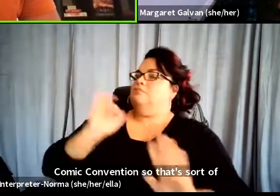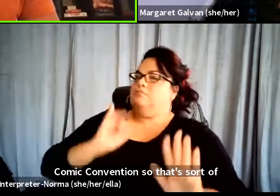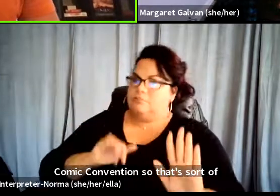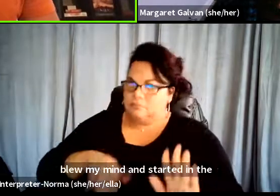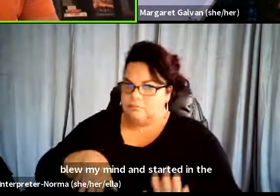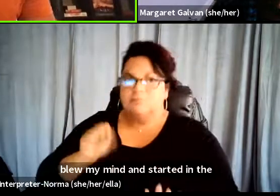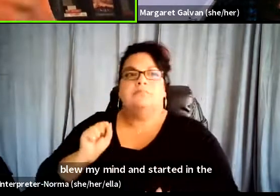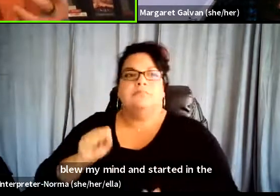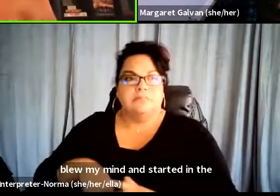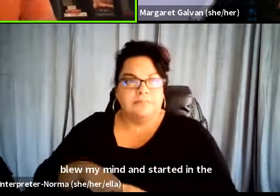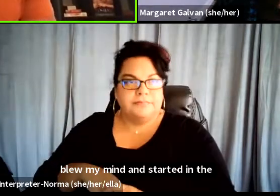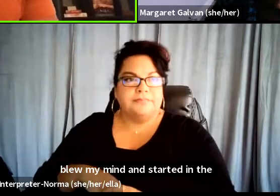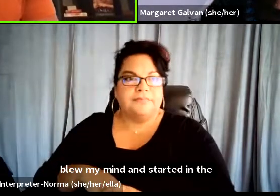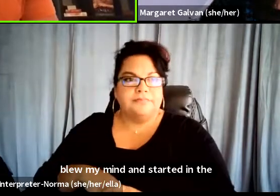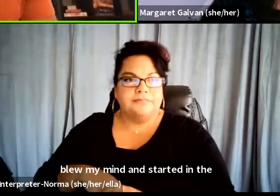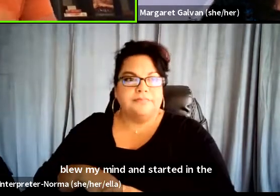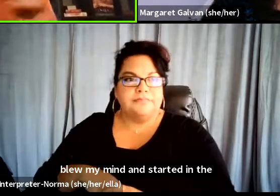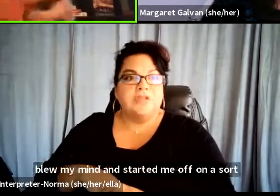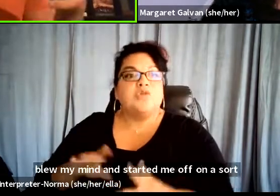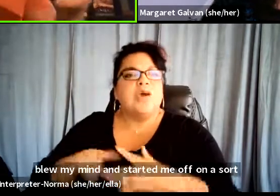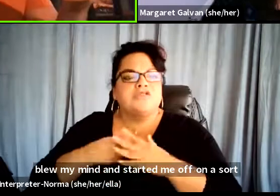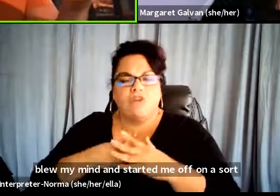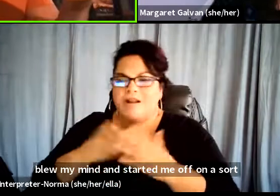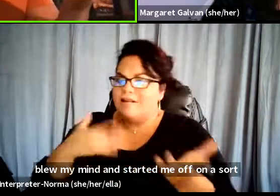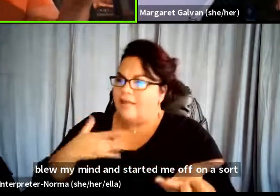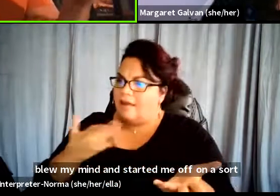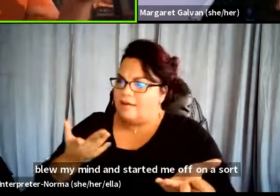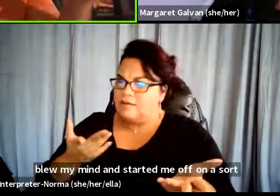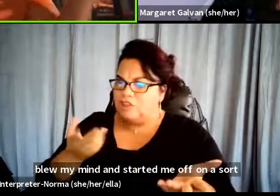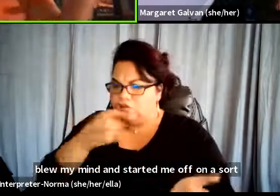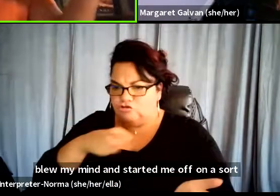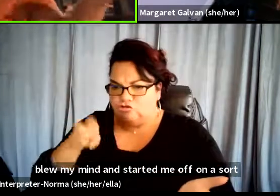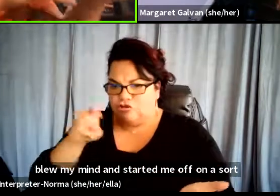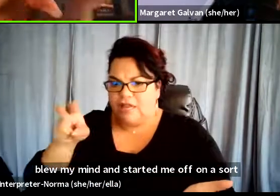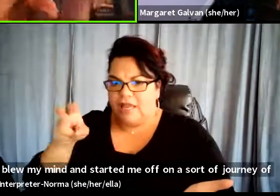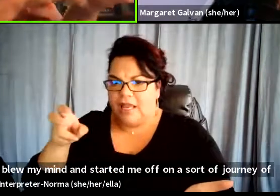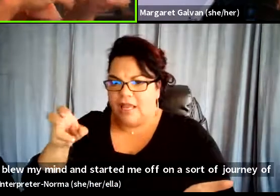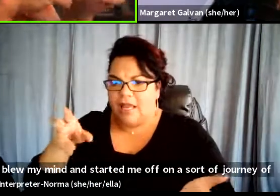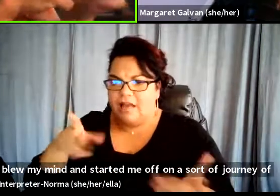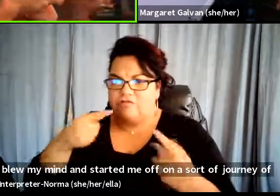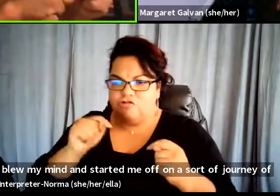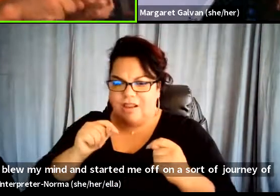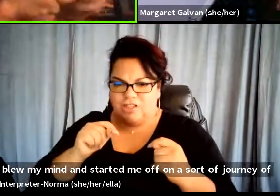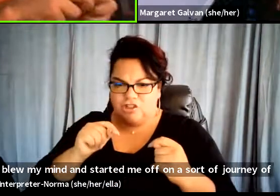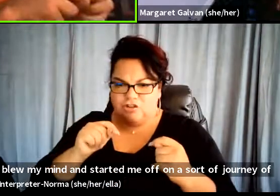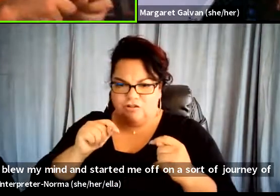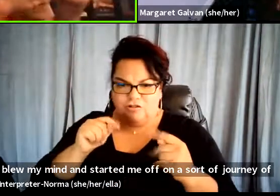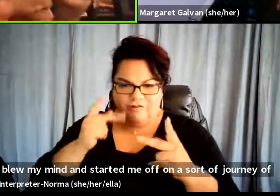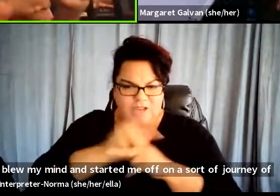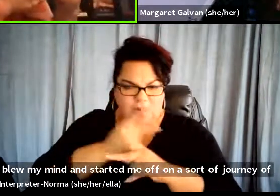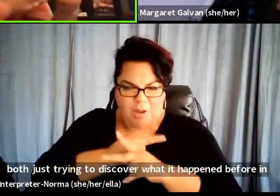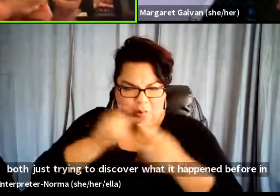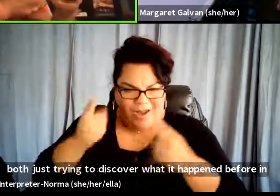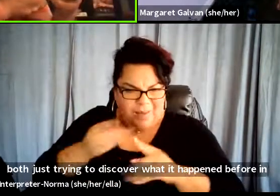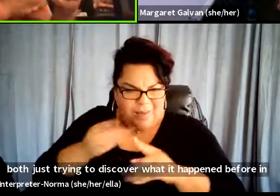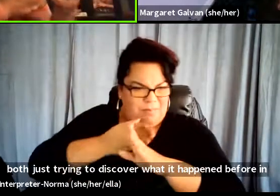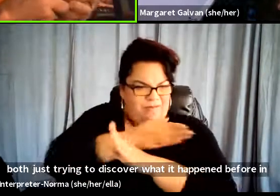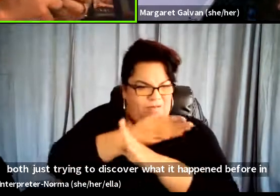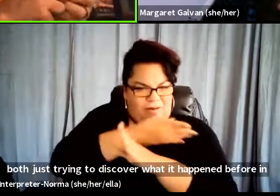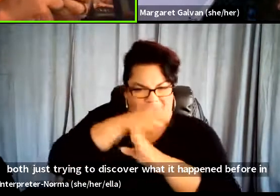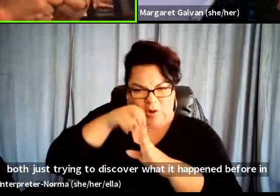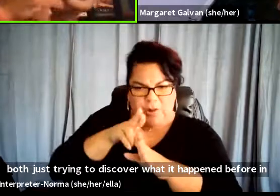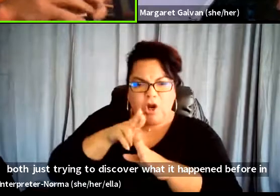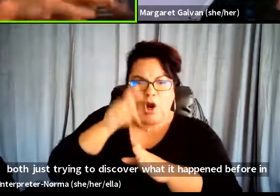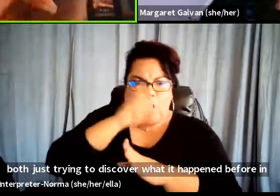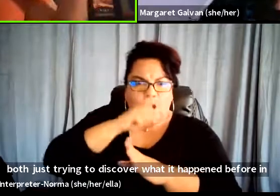a sort of journey of both trying to discover what had happened before in the queer comics